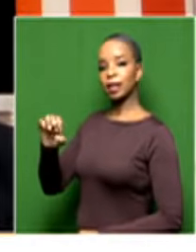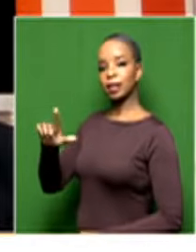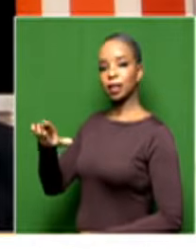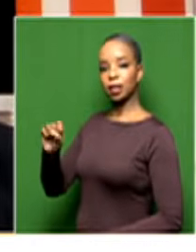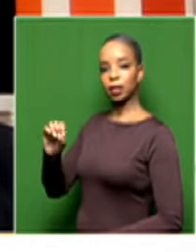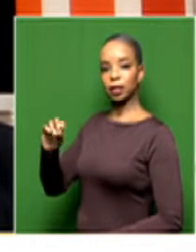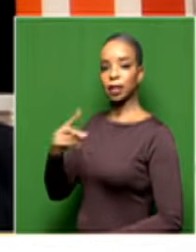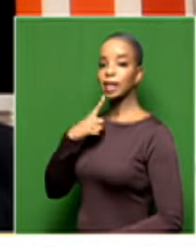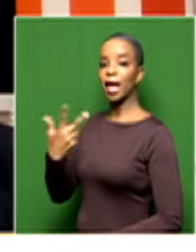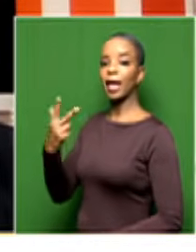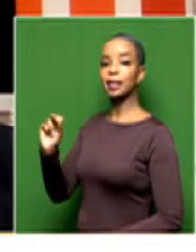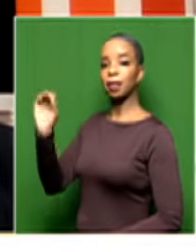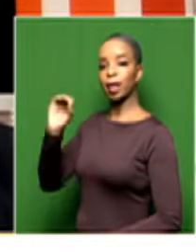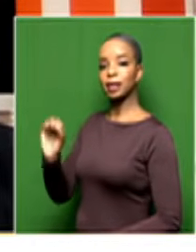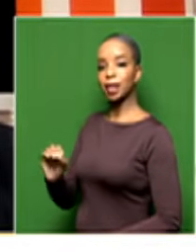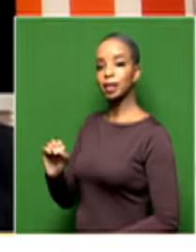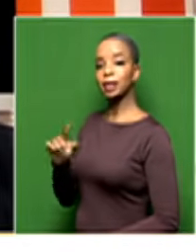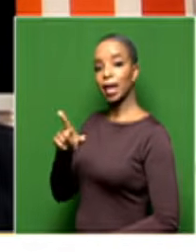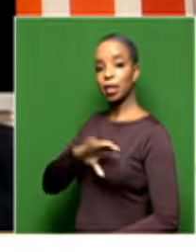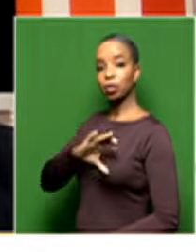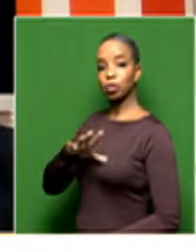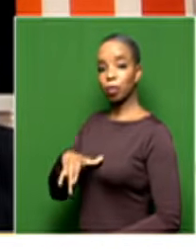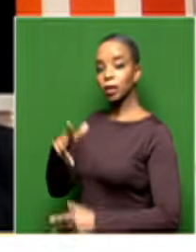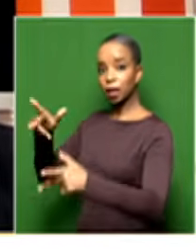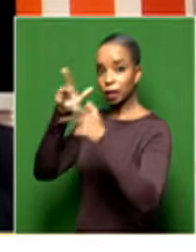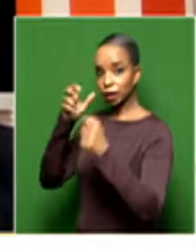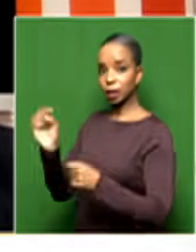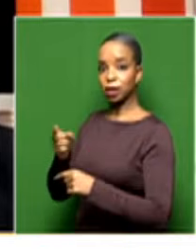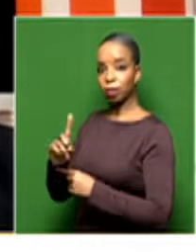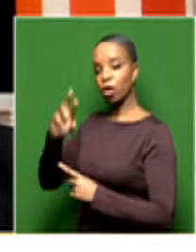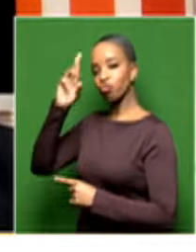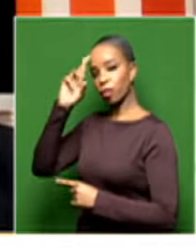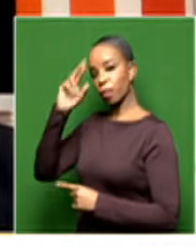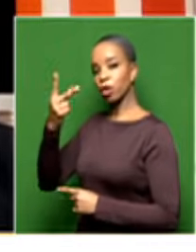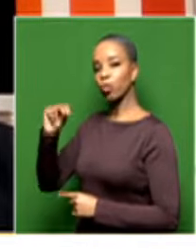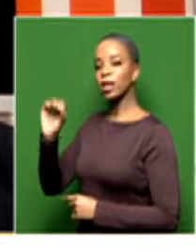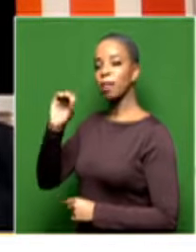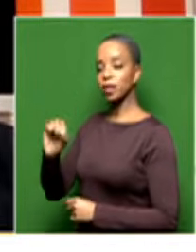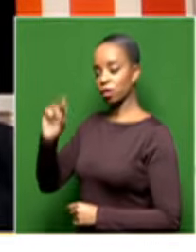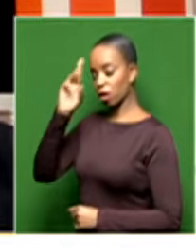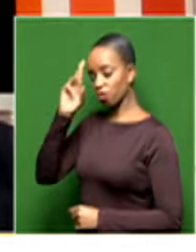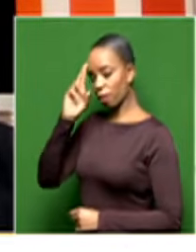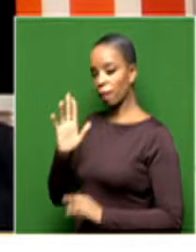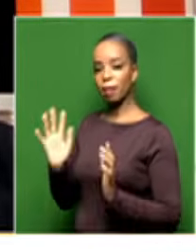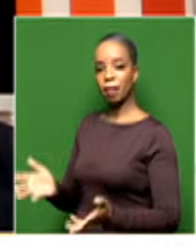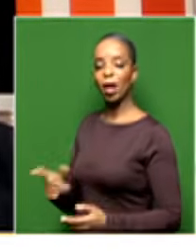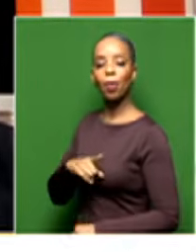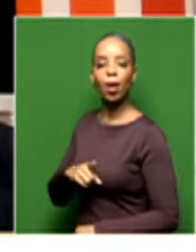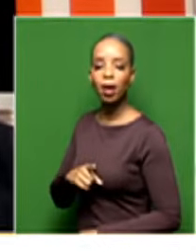remember 80% of what they see and about 20% of what they actually read. Why is this the case, though?